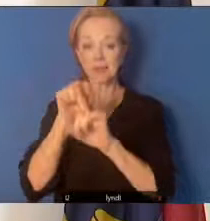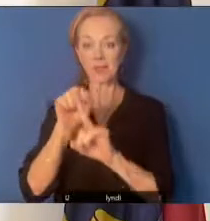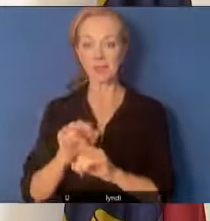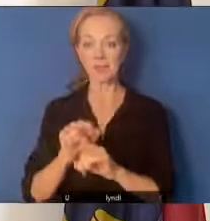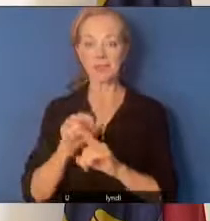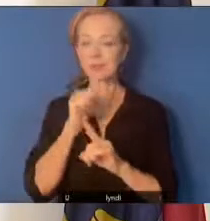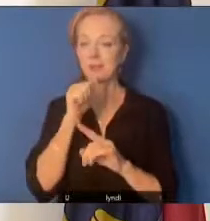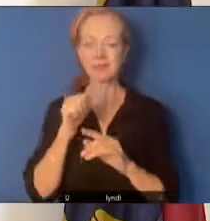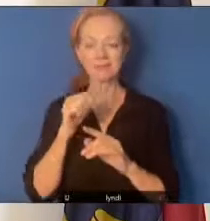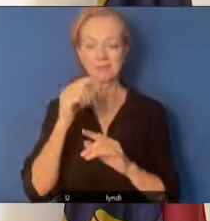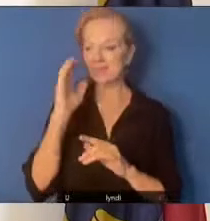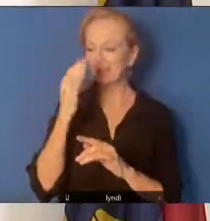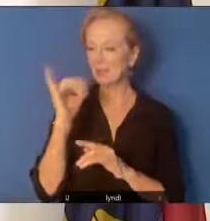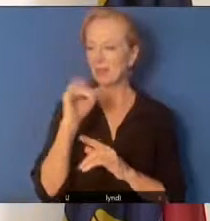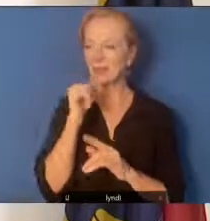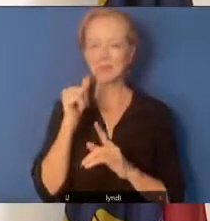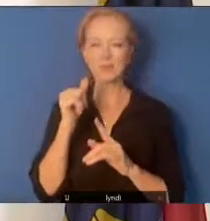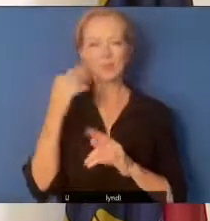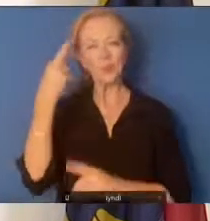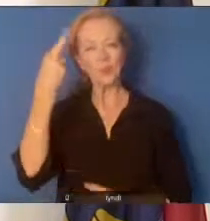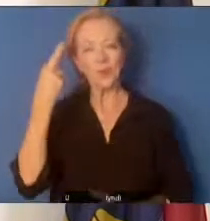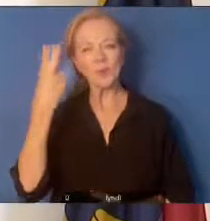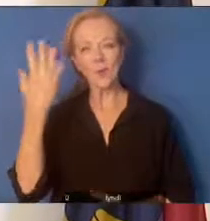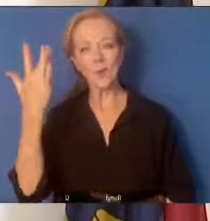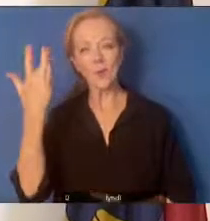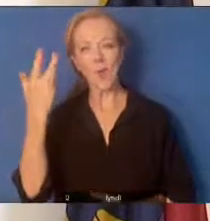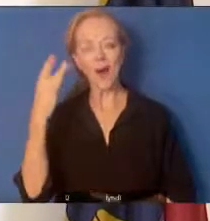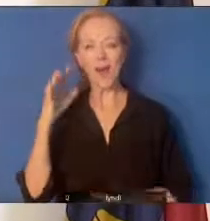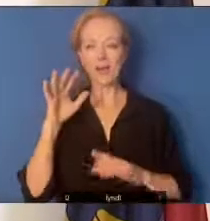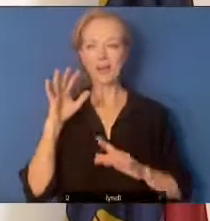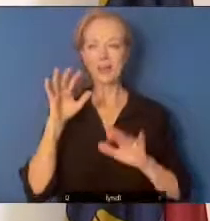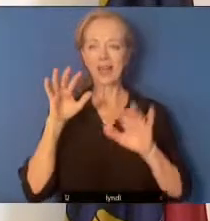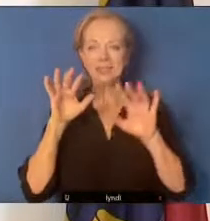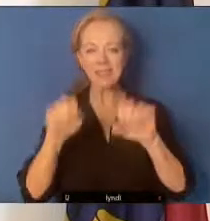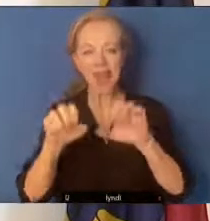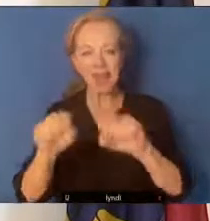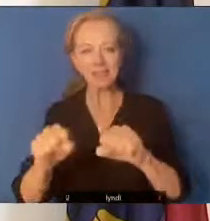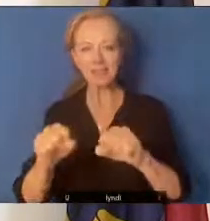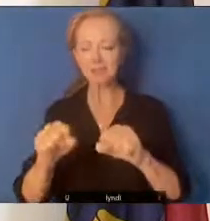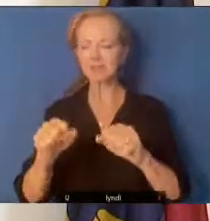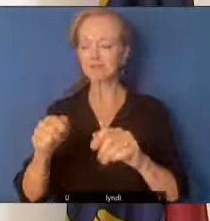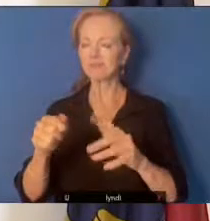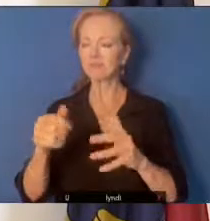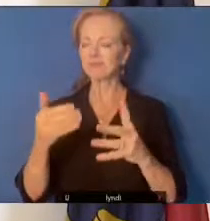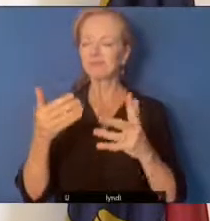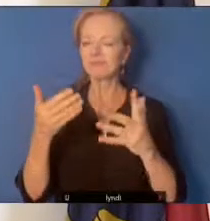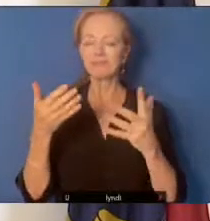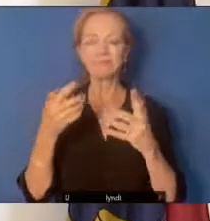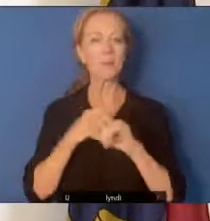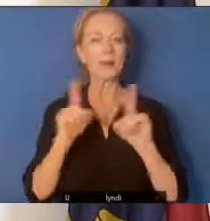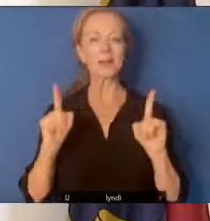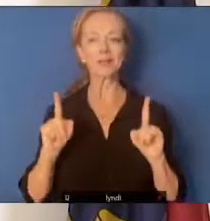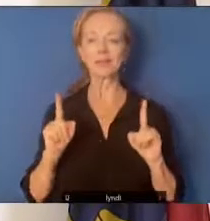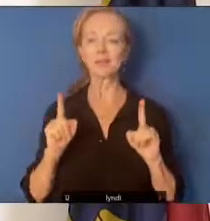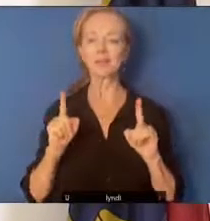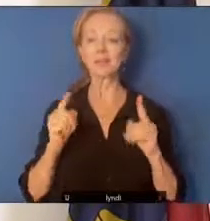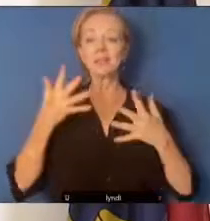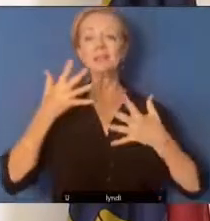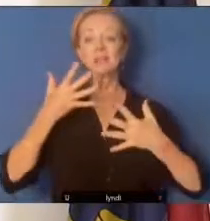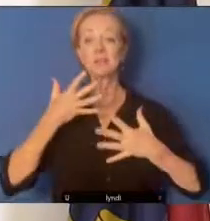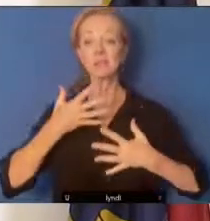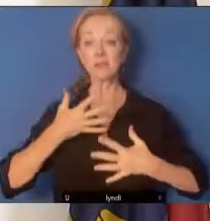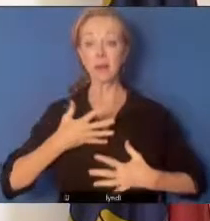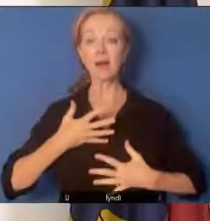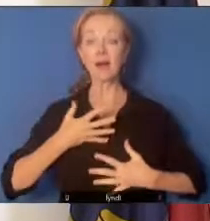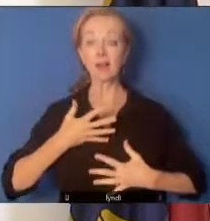appear there's a tangible motive for any of these attacks. But as sadly as it is,